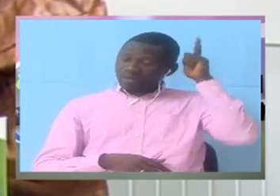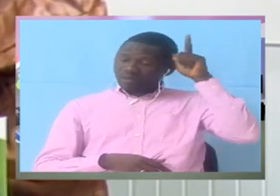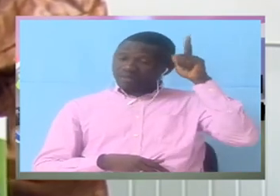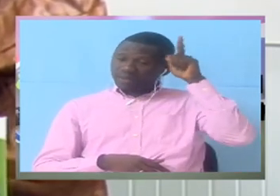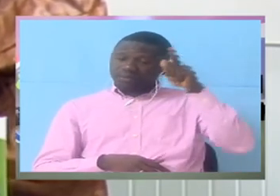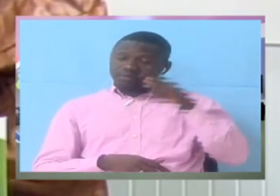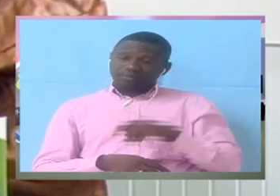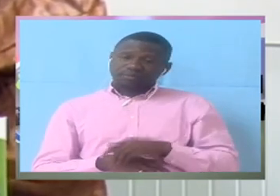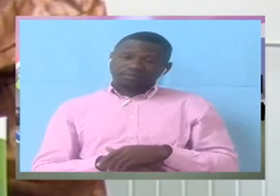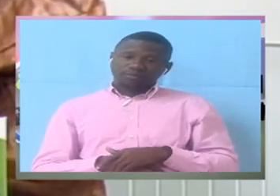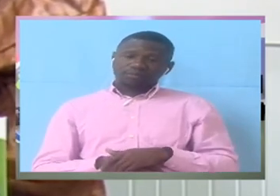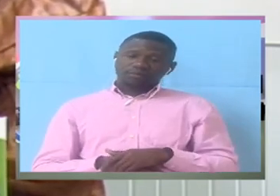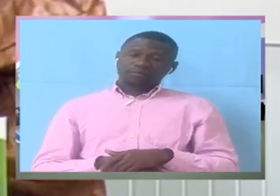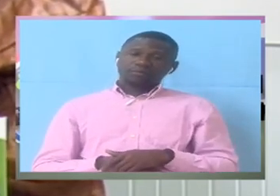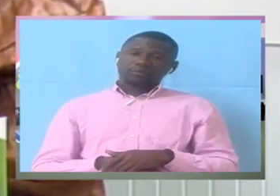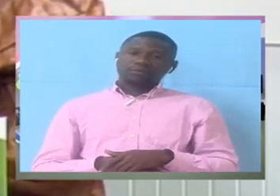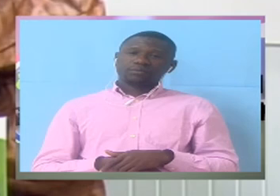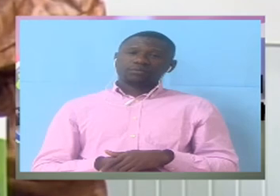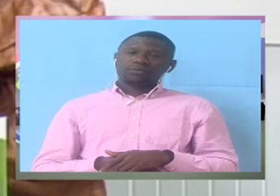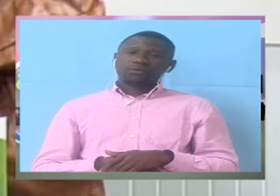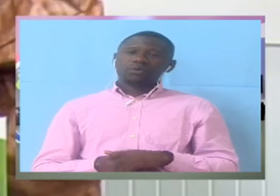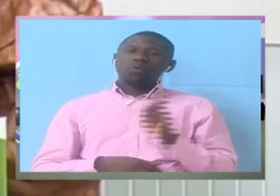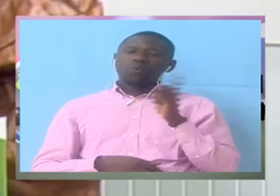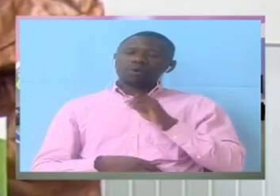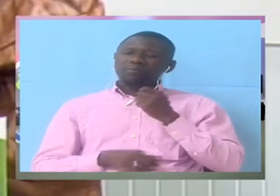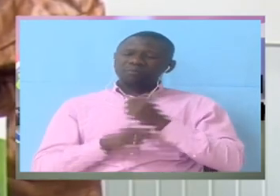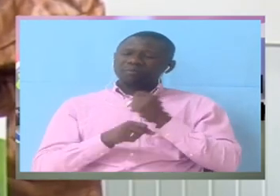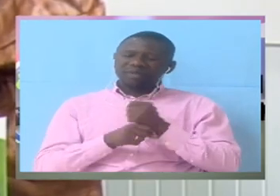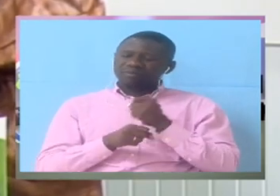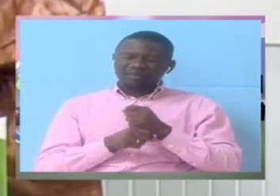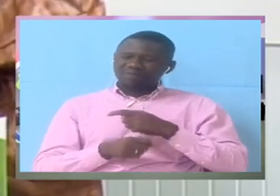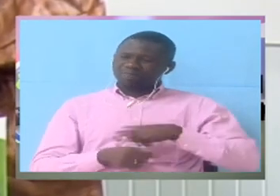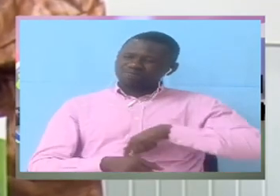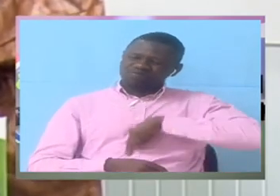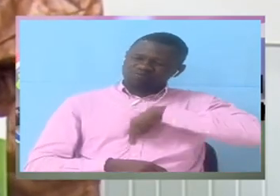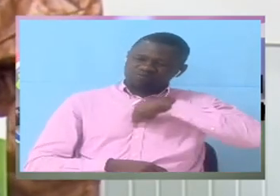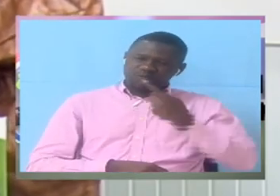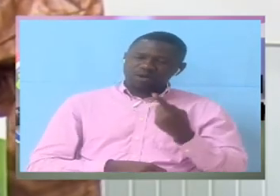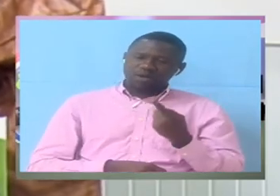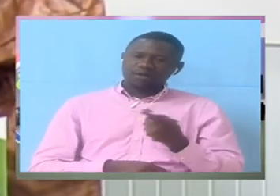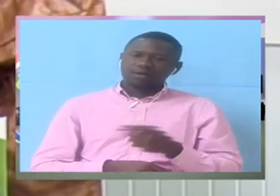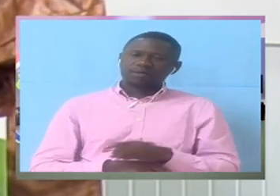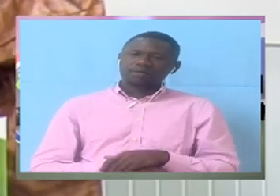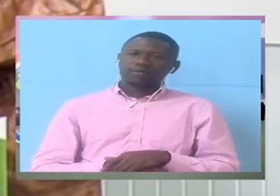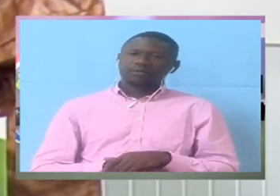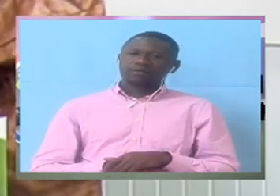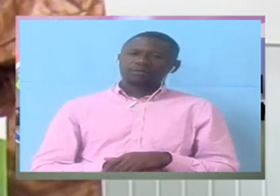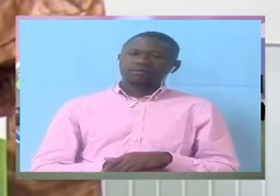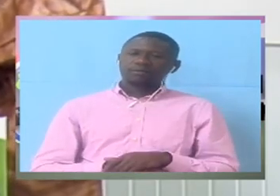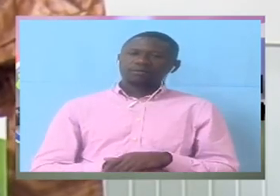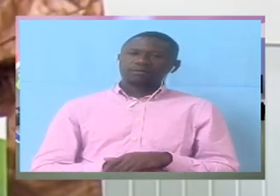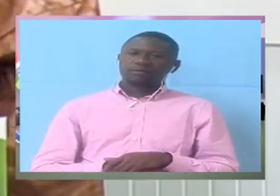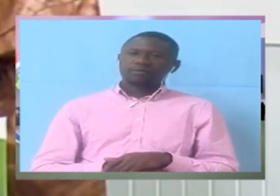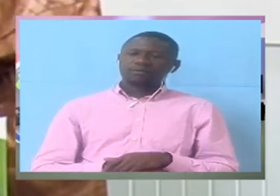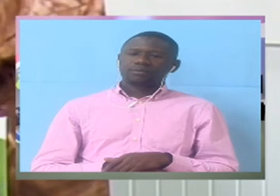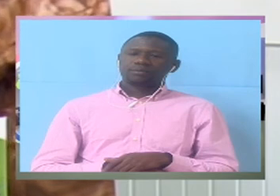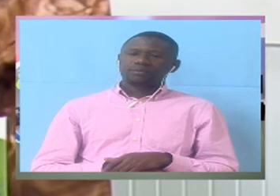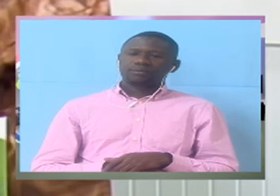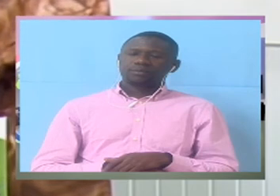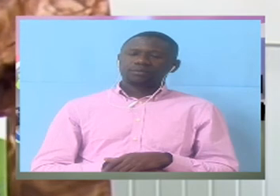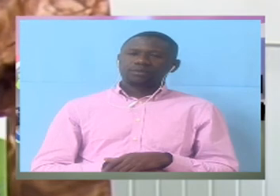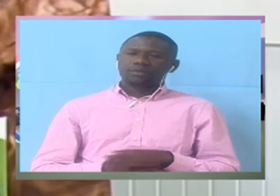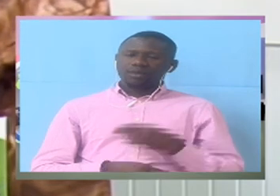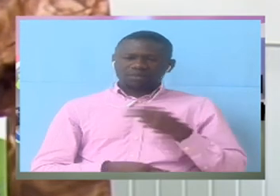Mel la ban na tantef kam fa baake. What really angered me later. Mu dinka Casamas rebel o jere kana ku koy